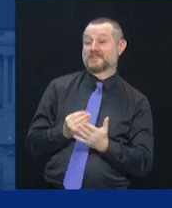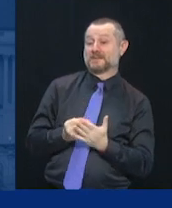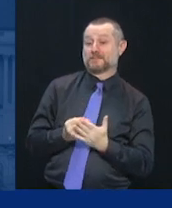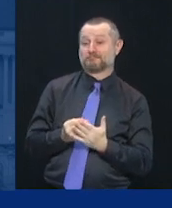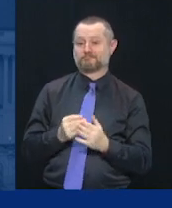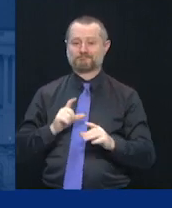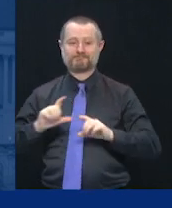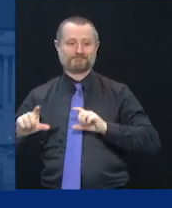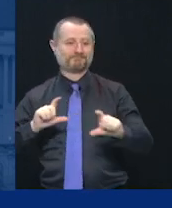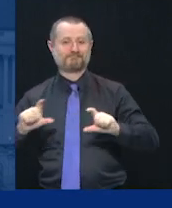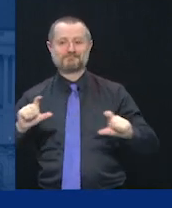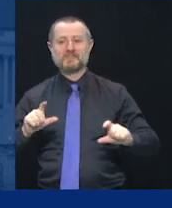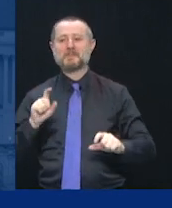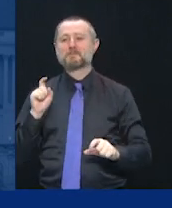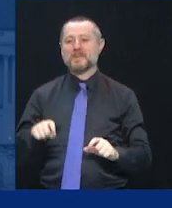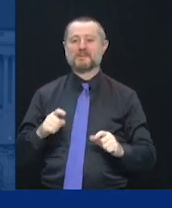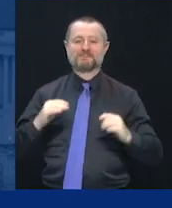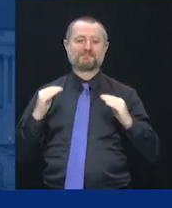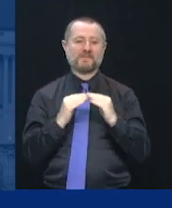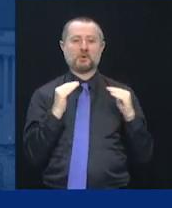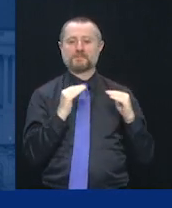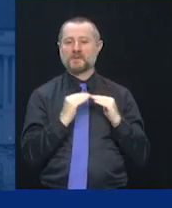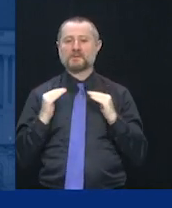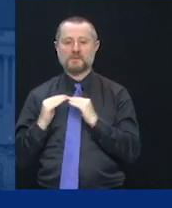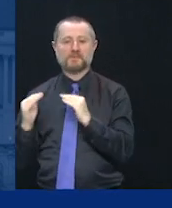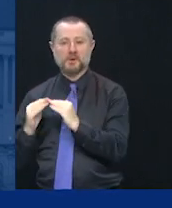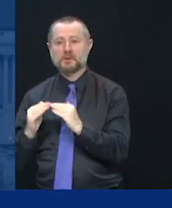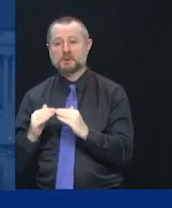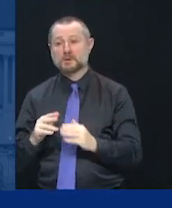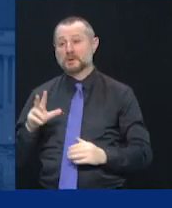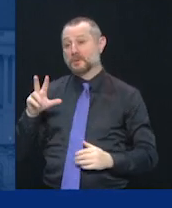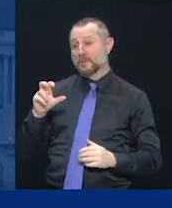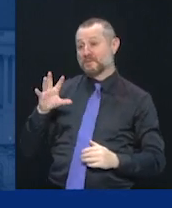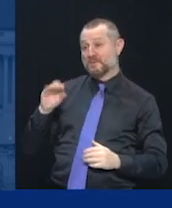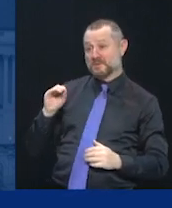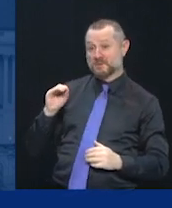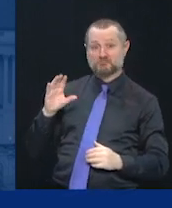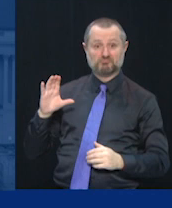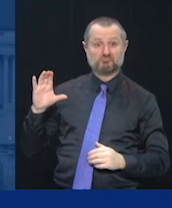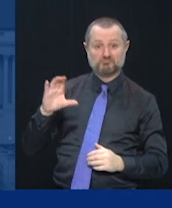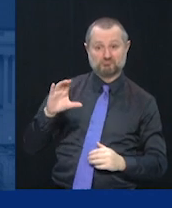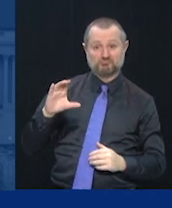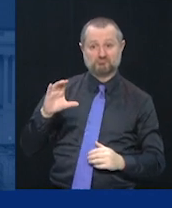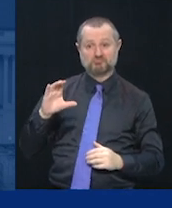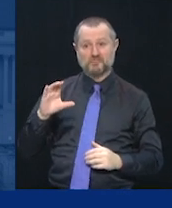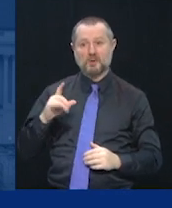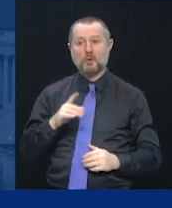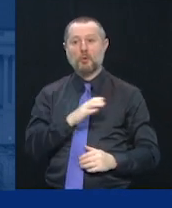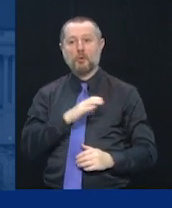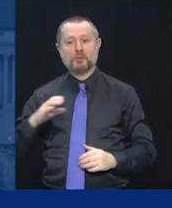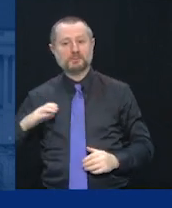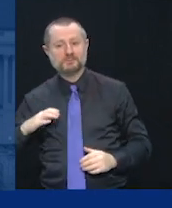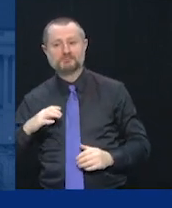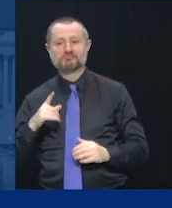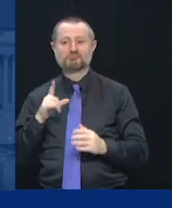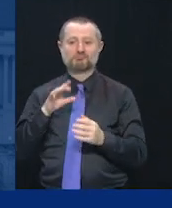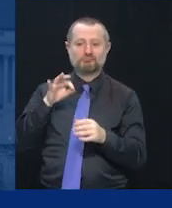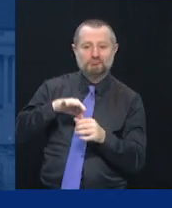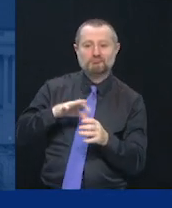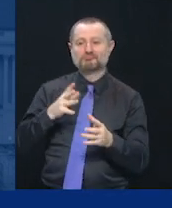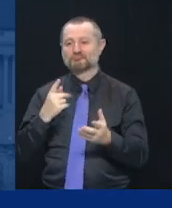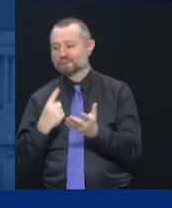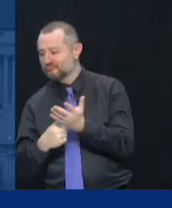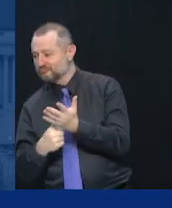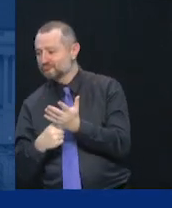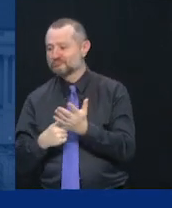billion. That $350 billion goes to the Congress. They'll come up with a formula to distribute